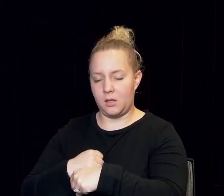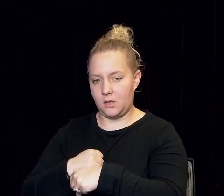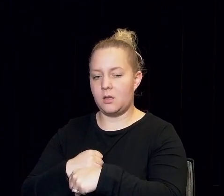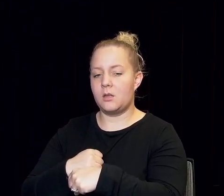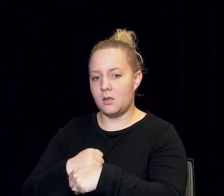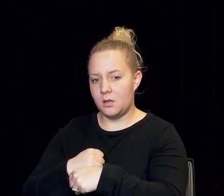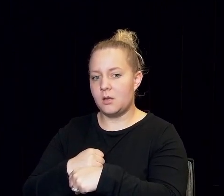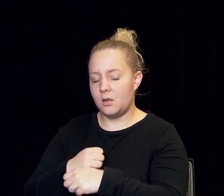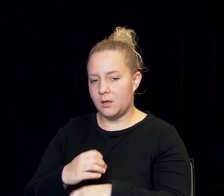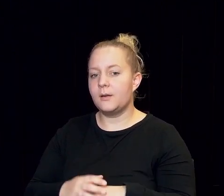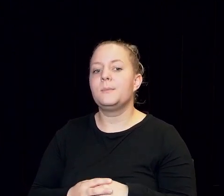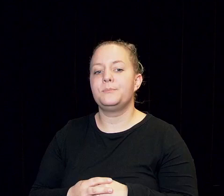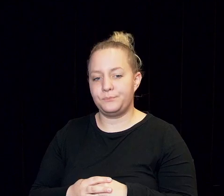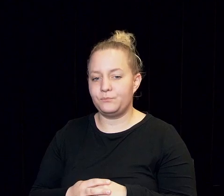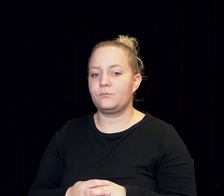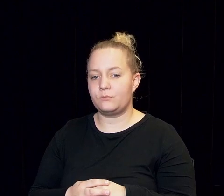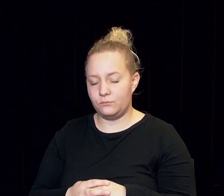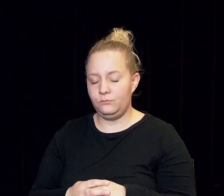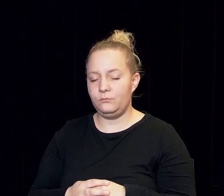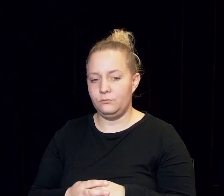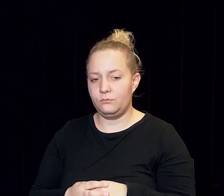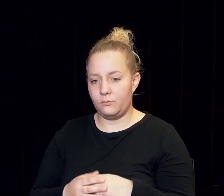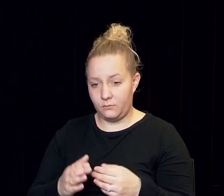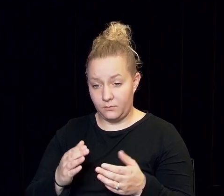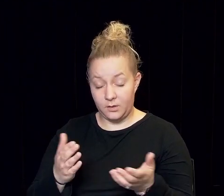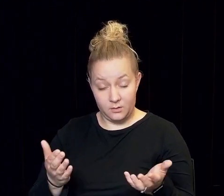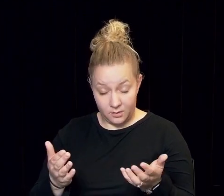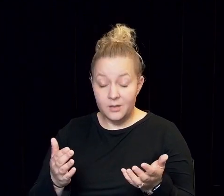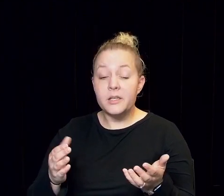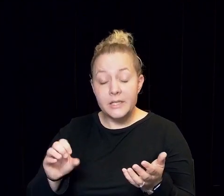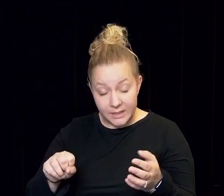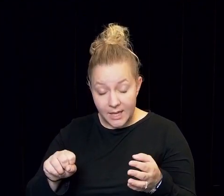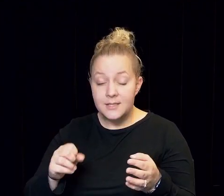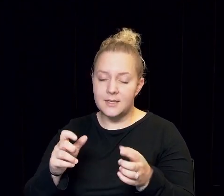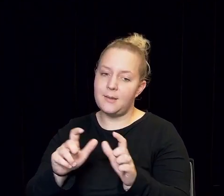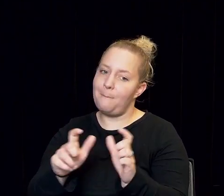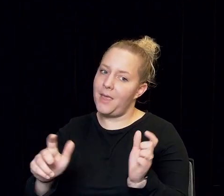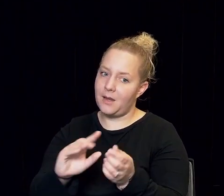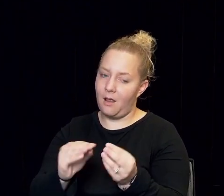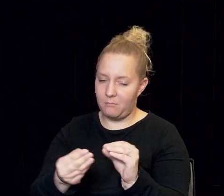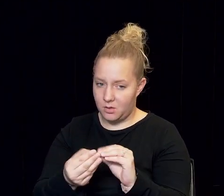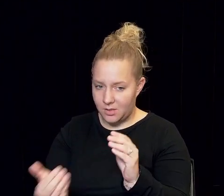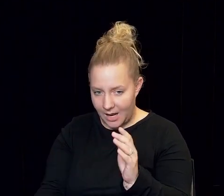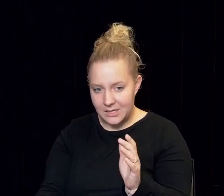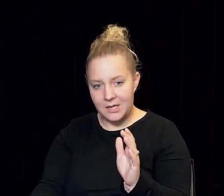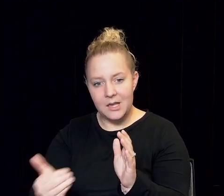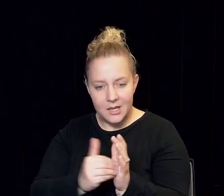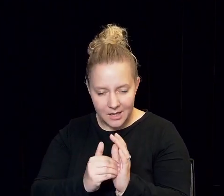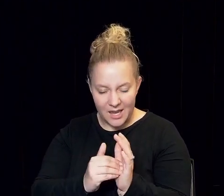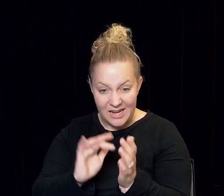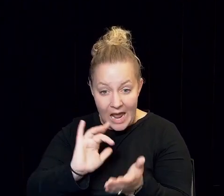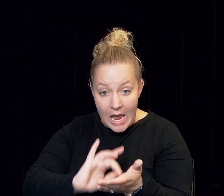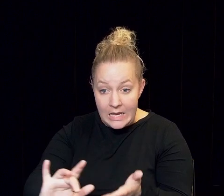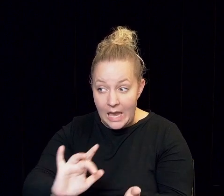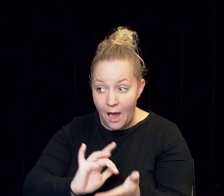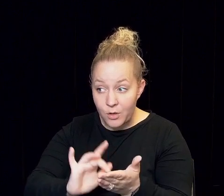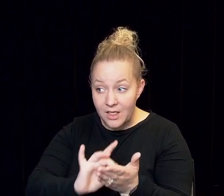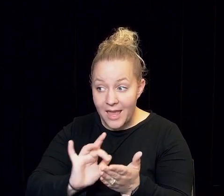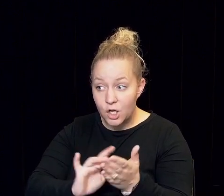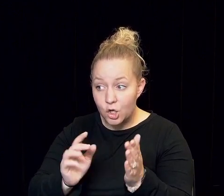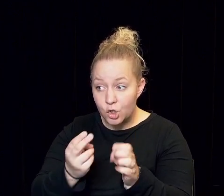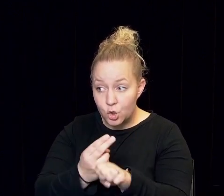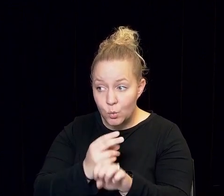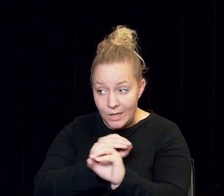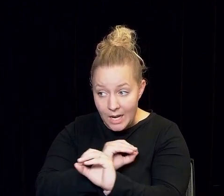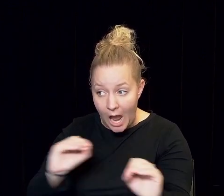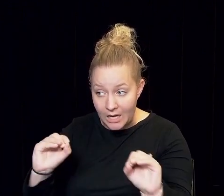or 3/8. All right, yes, these are large numbers. And again, there's 0 calculators being used. So we're going to go